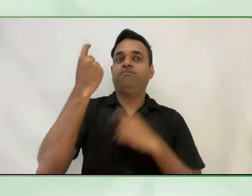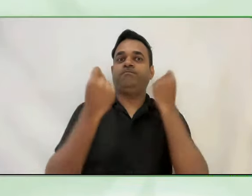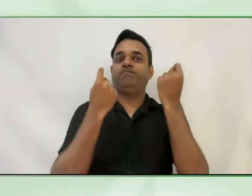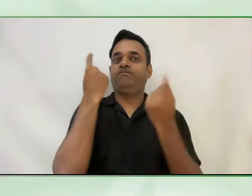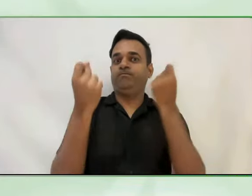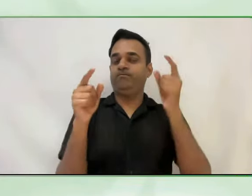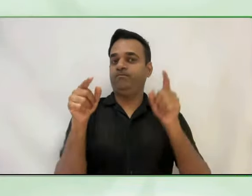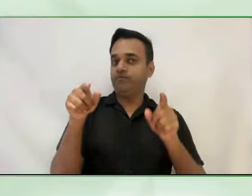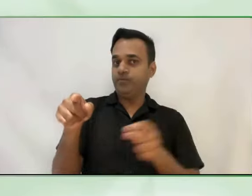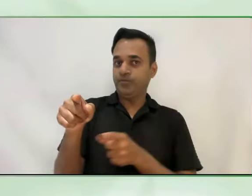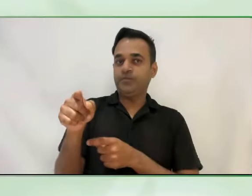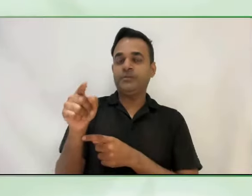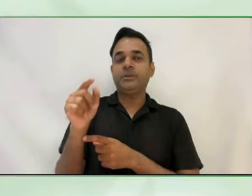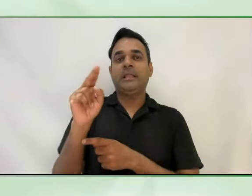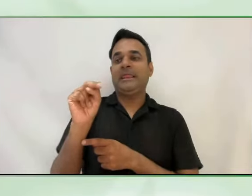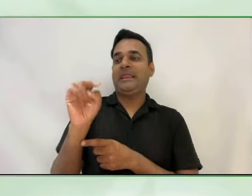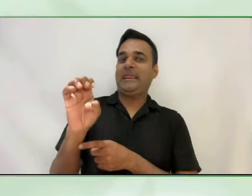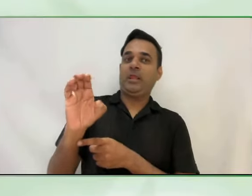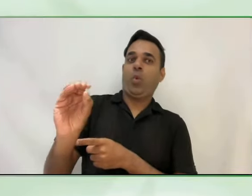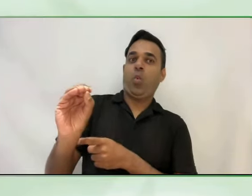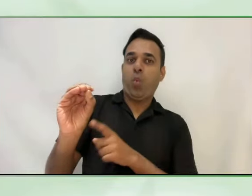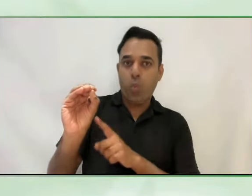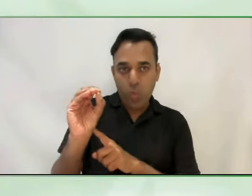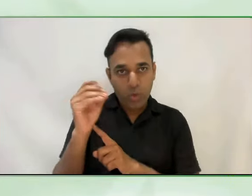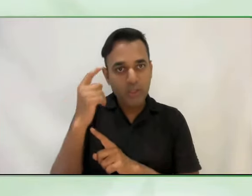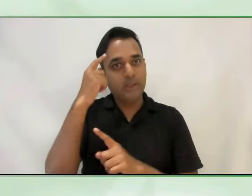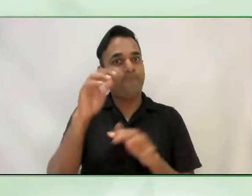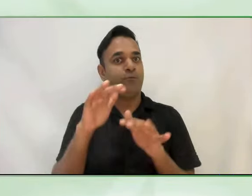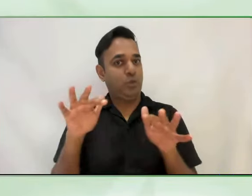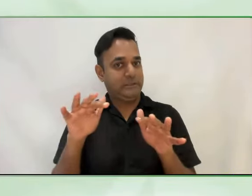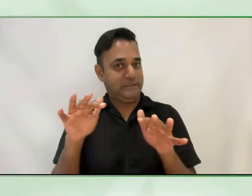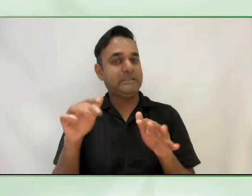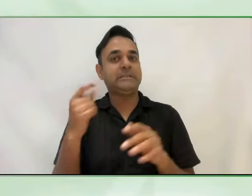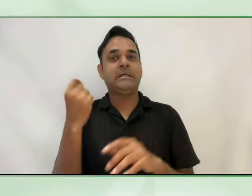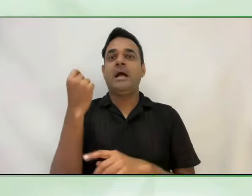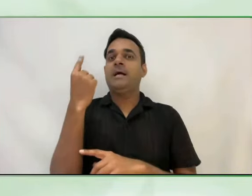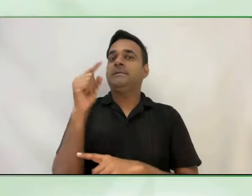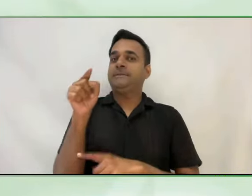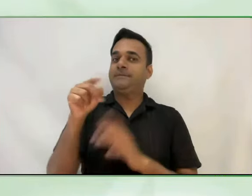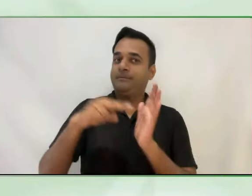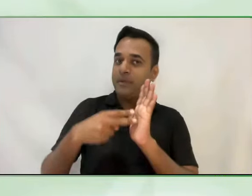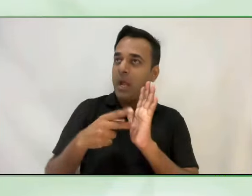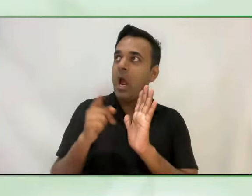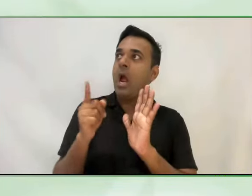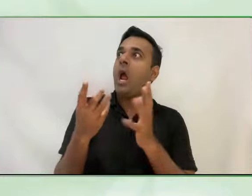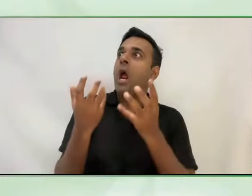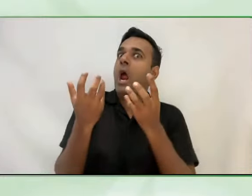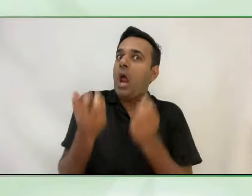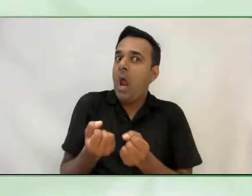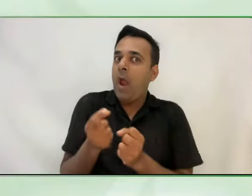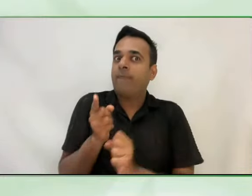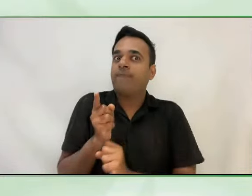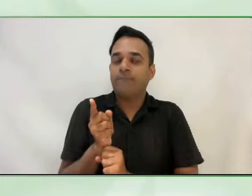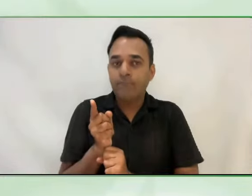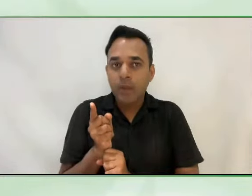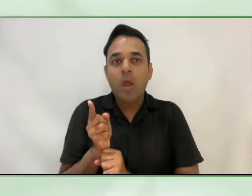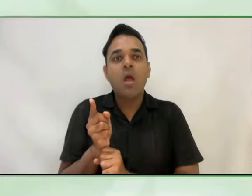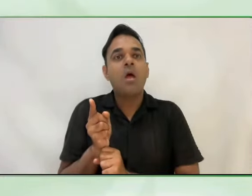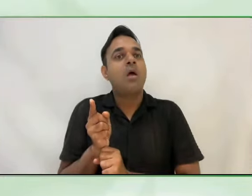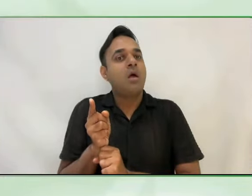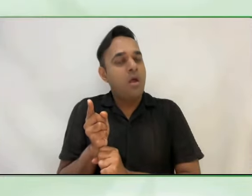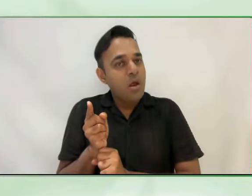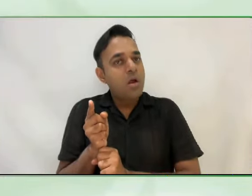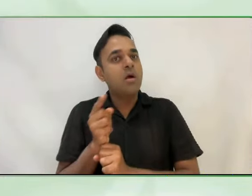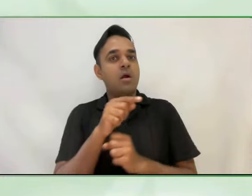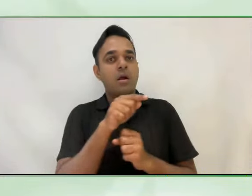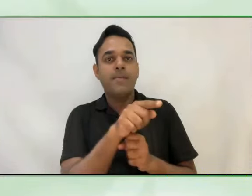what we're trying to do is to try and remove some of the barriers. And what we realized is that people needed a supportive tool in place that showed them